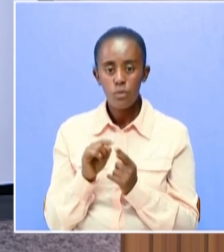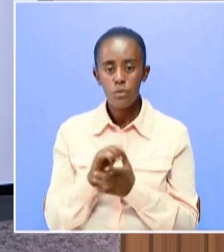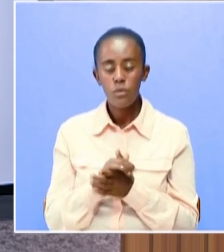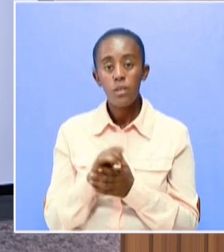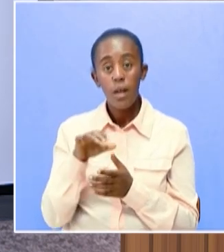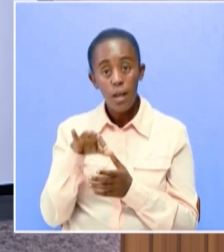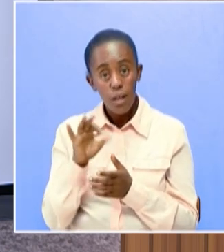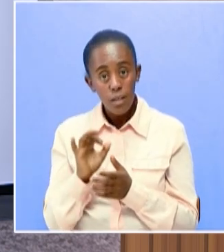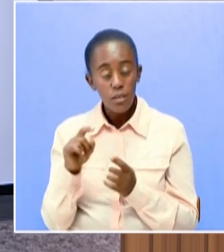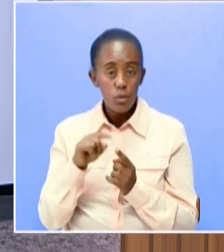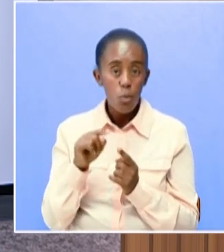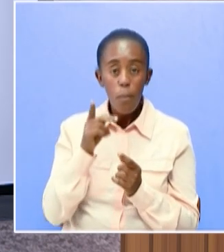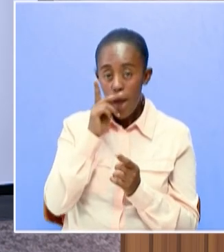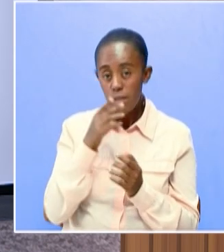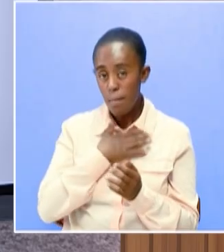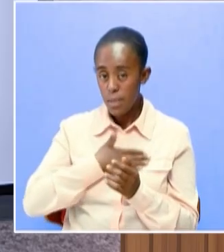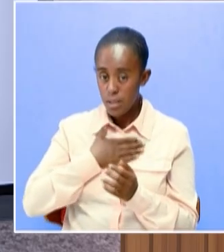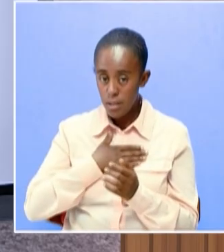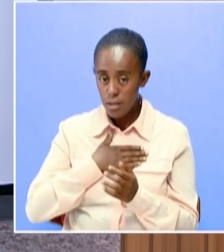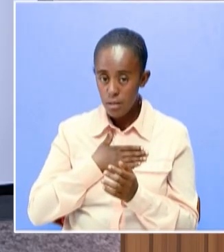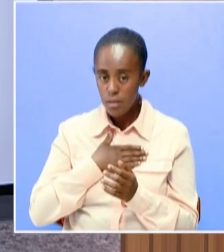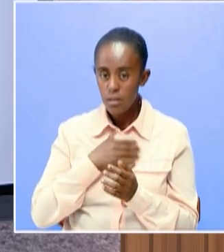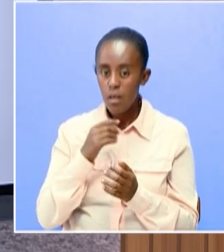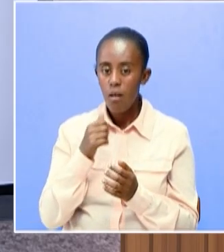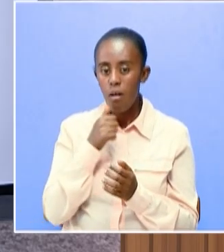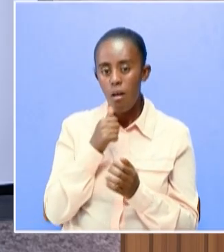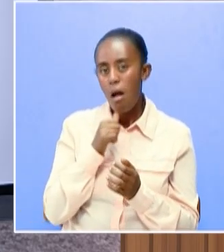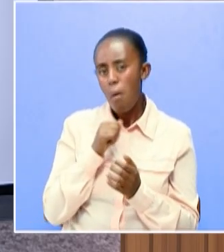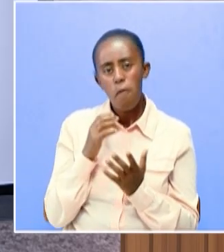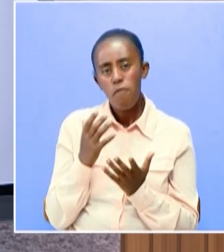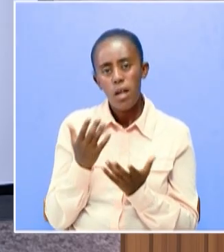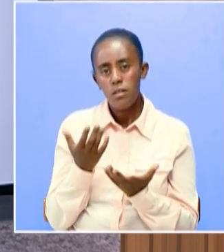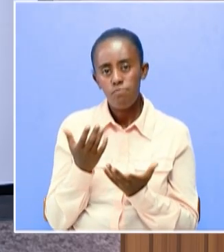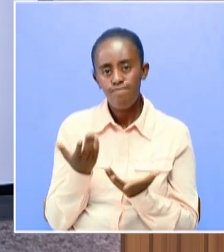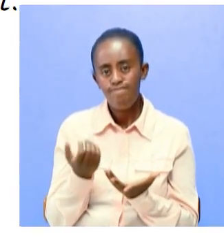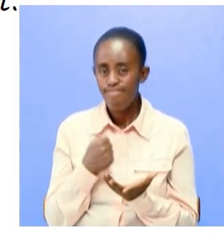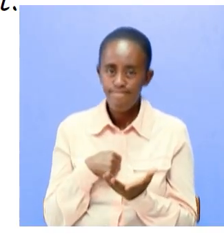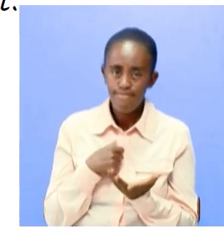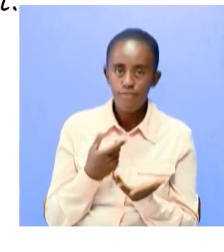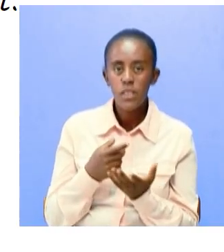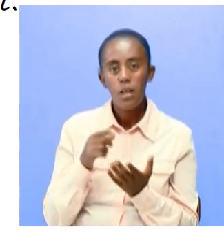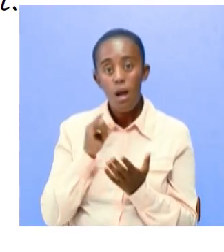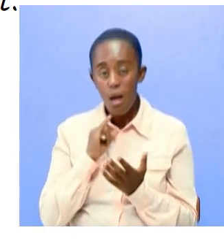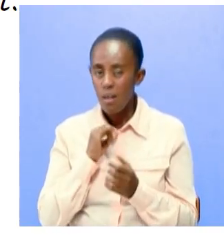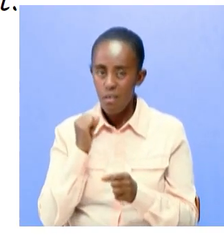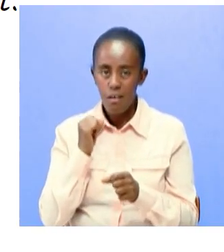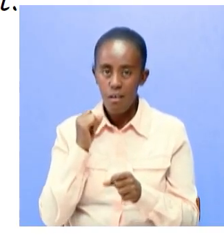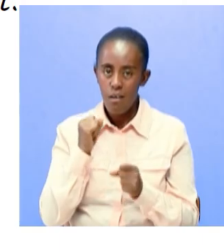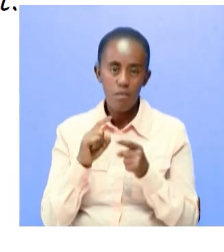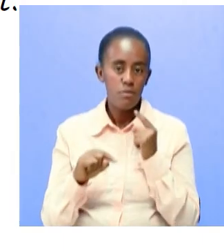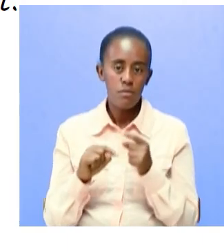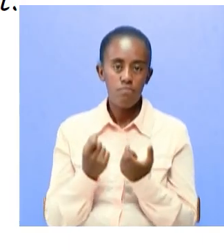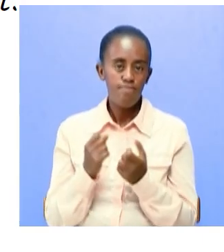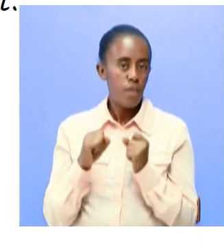get to Piazza, please? Almaz says, I'm afraid. I can't.